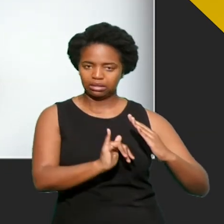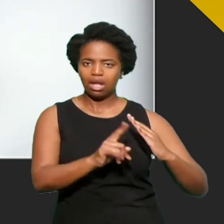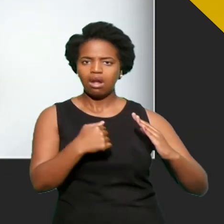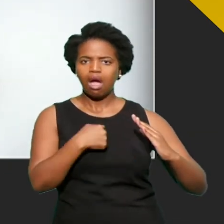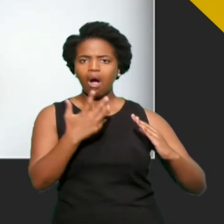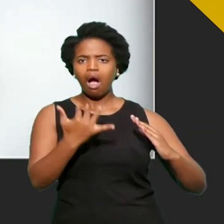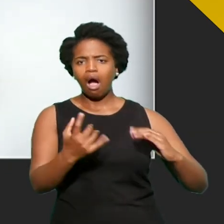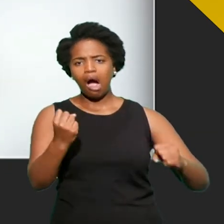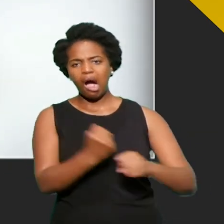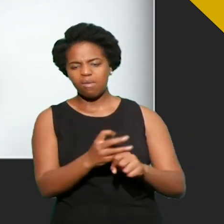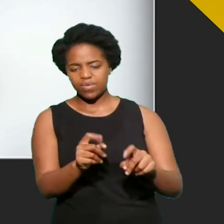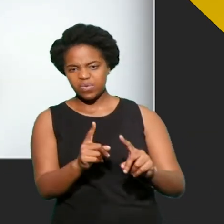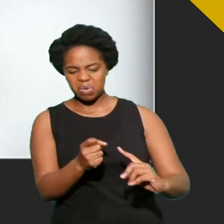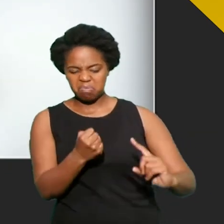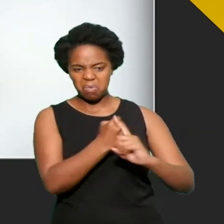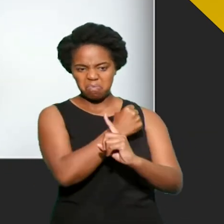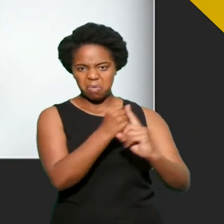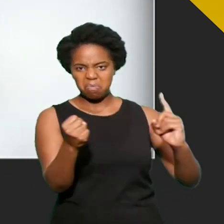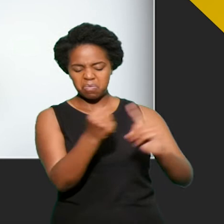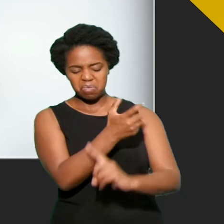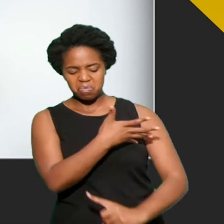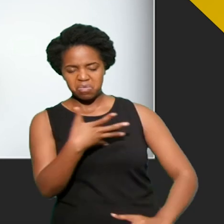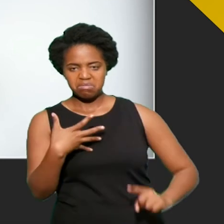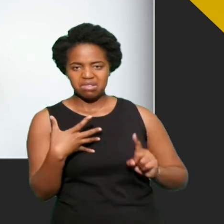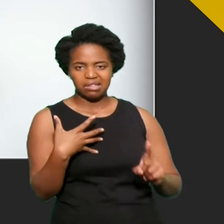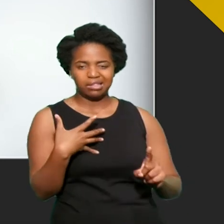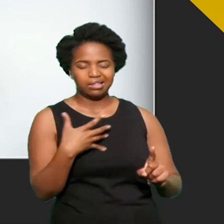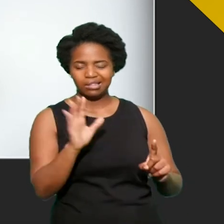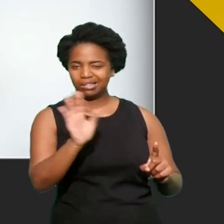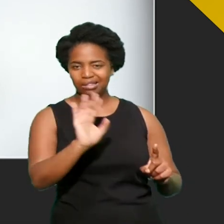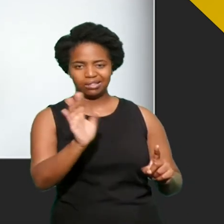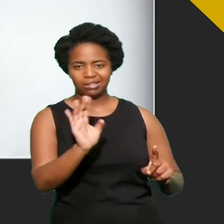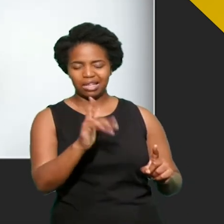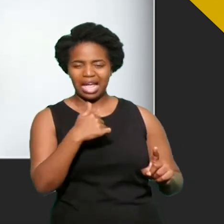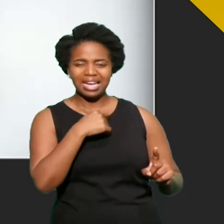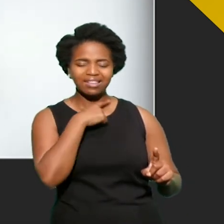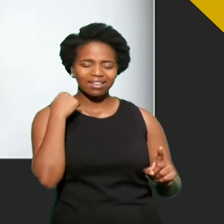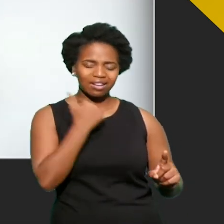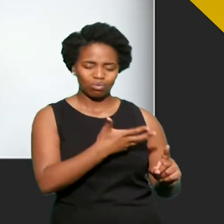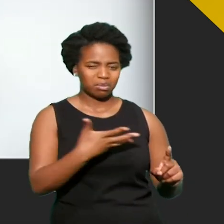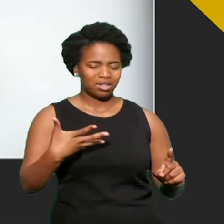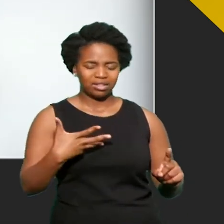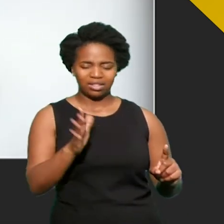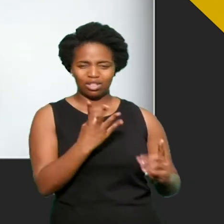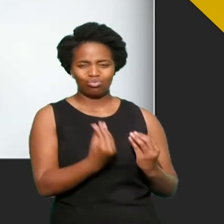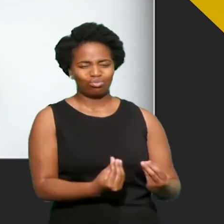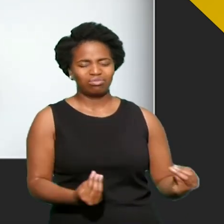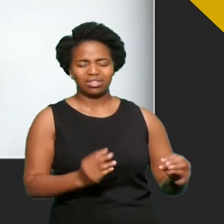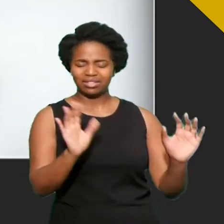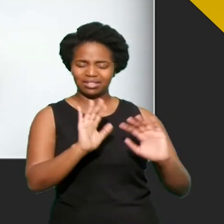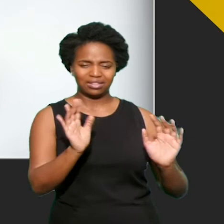opportunity to perpetrate gender-based violence and femicides against women and